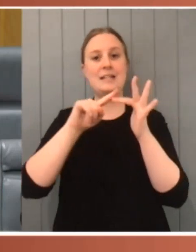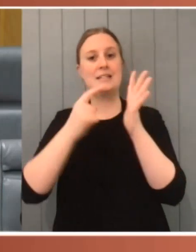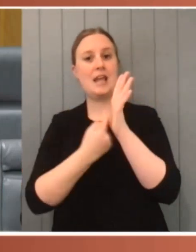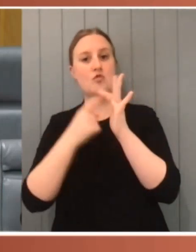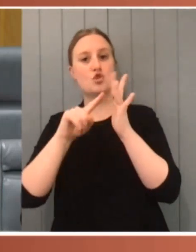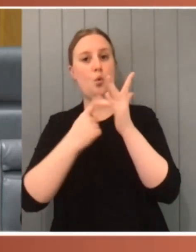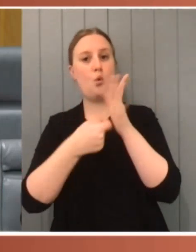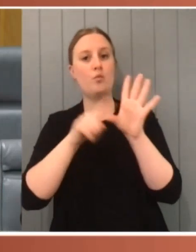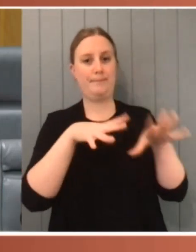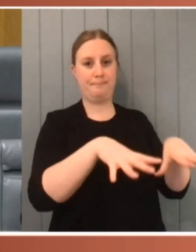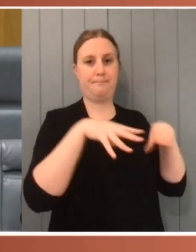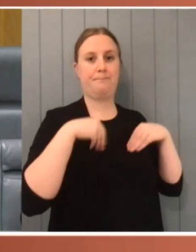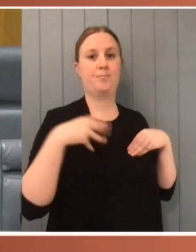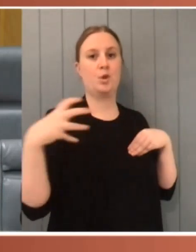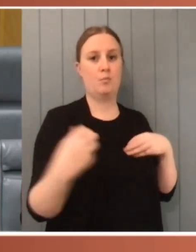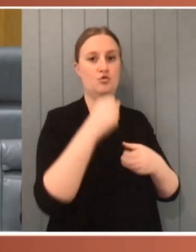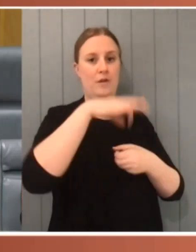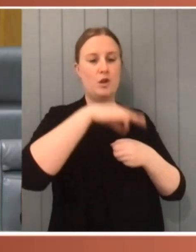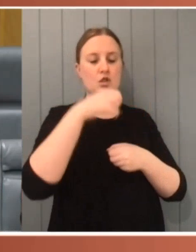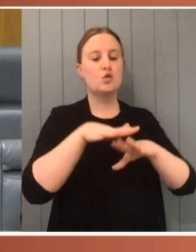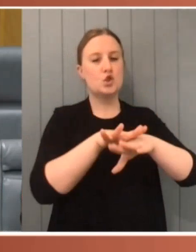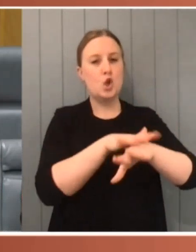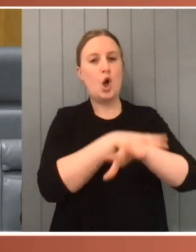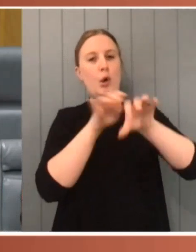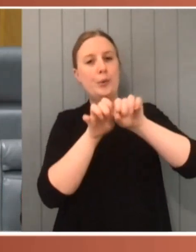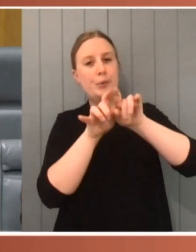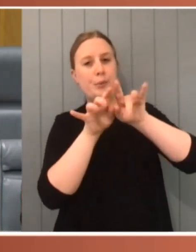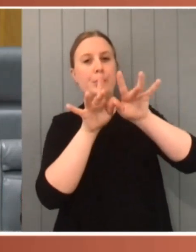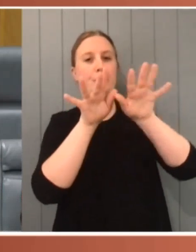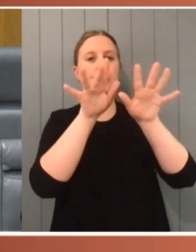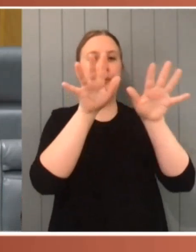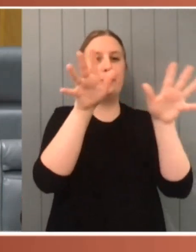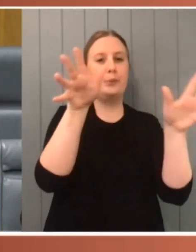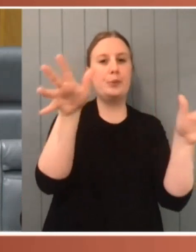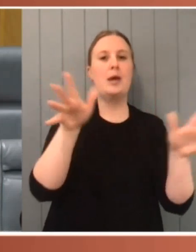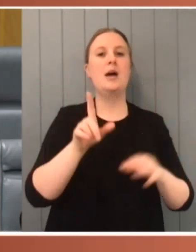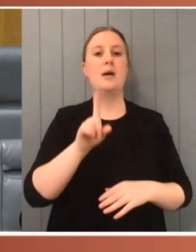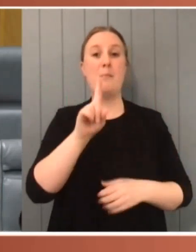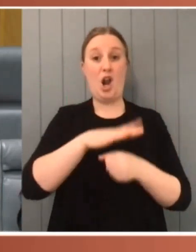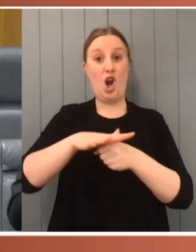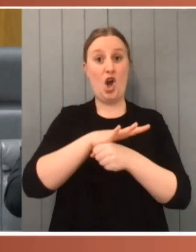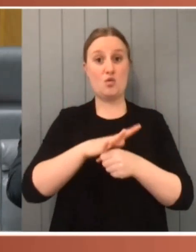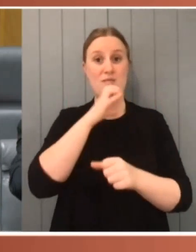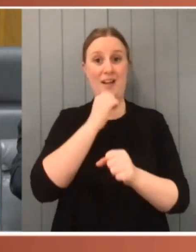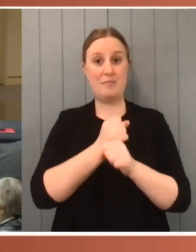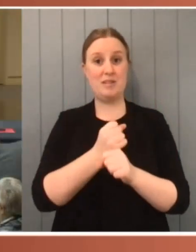It was a gradual process, but the local government is still that variation. If I may